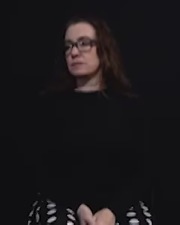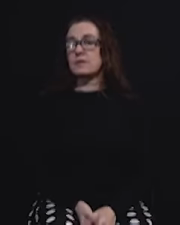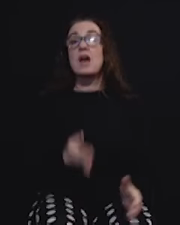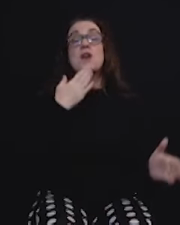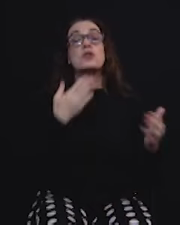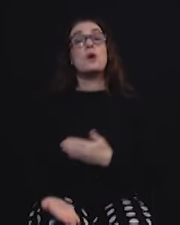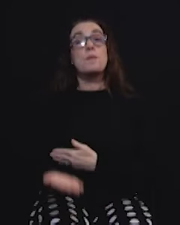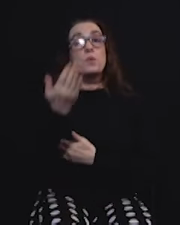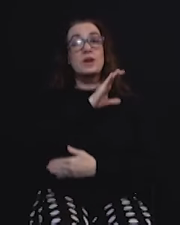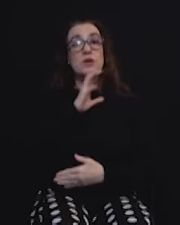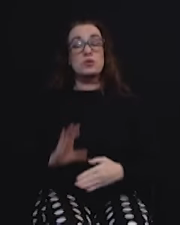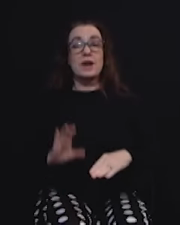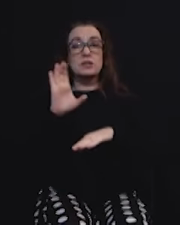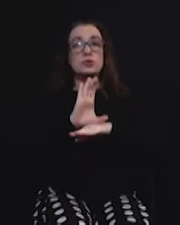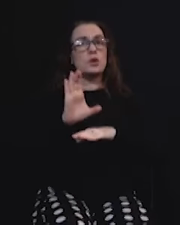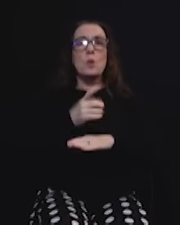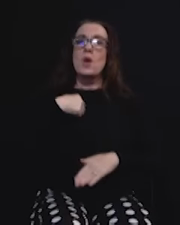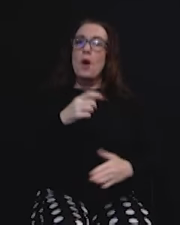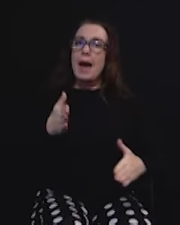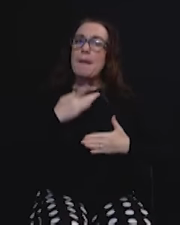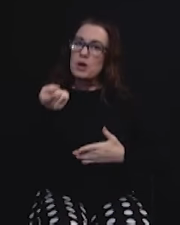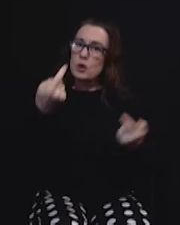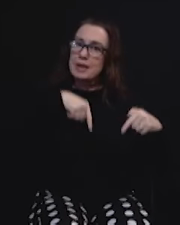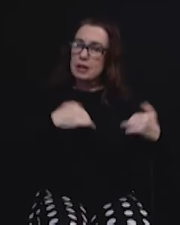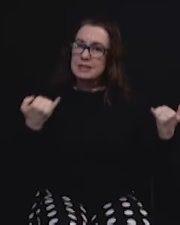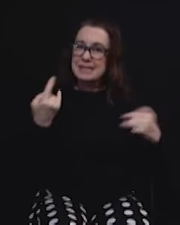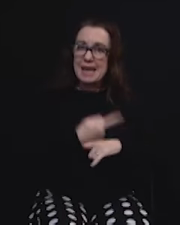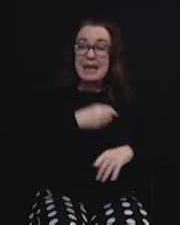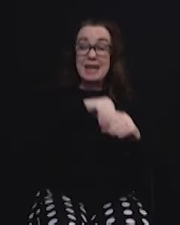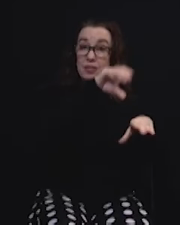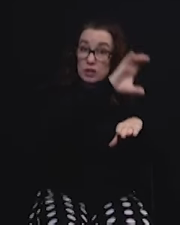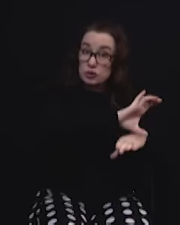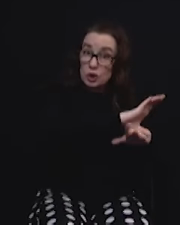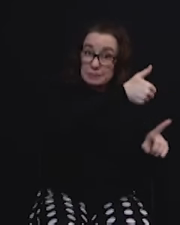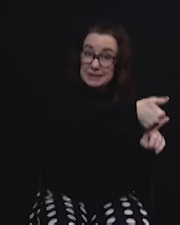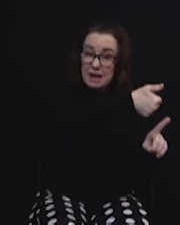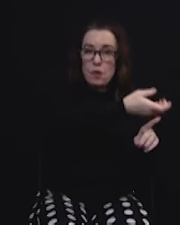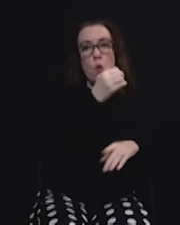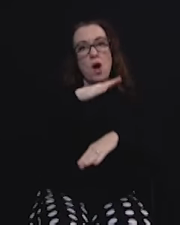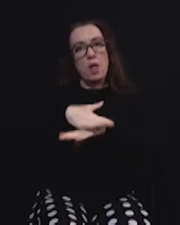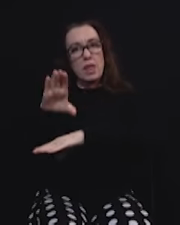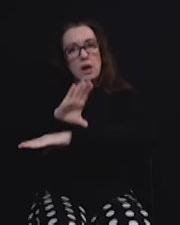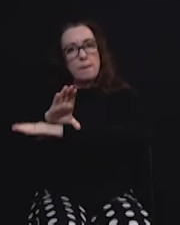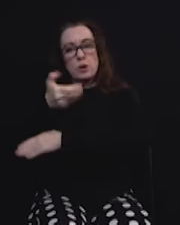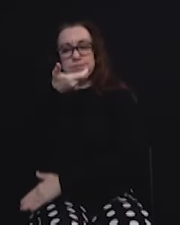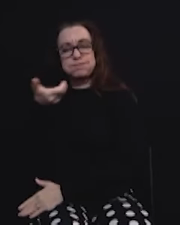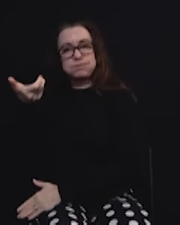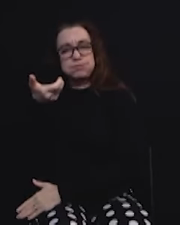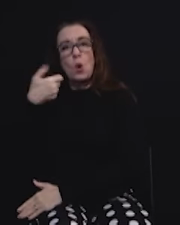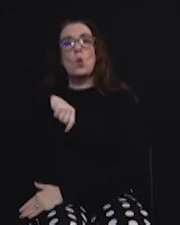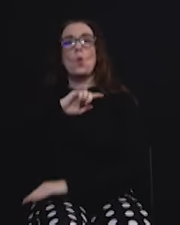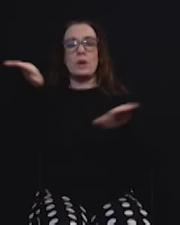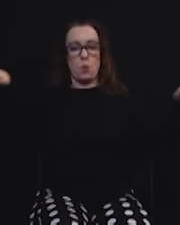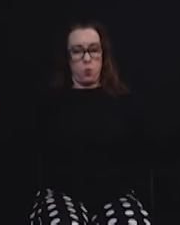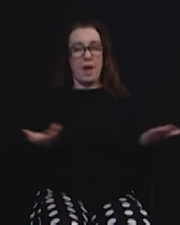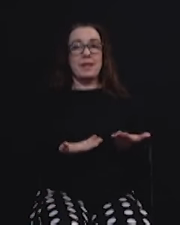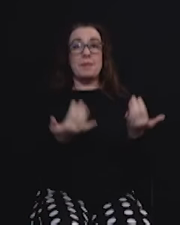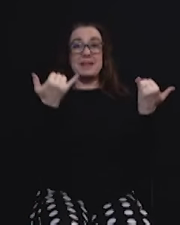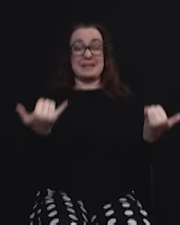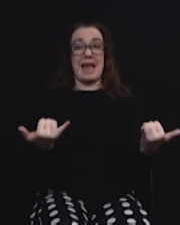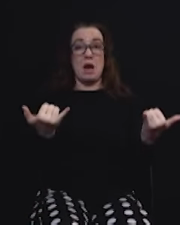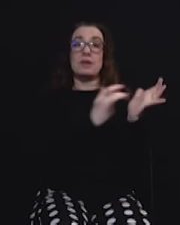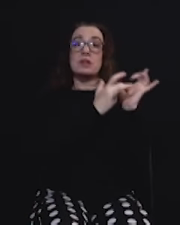Good morning, Christ Church. We're so glad that you are here today. Whether you're here in the sanctuary or you're with us online, we welcome you this morning. And now for our